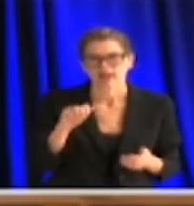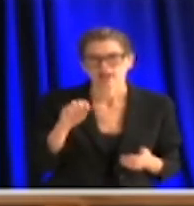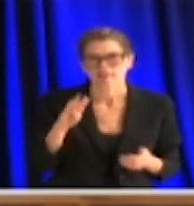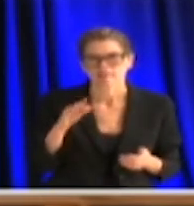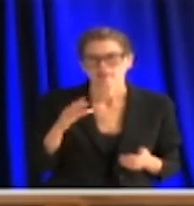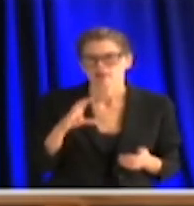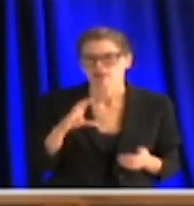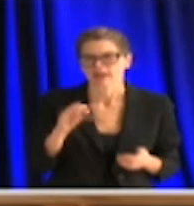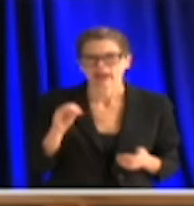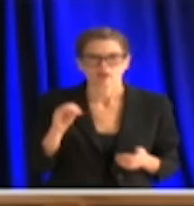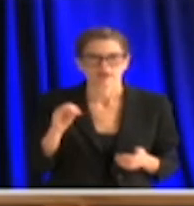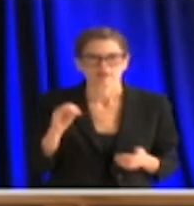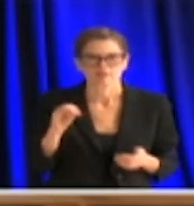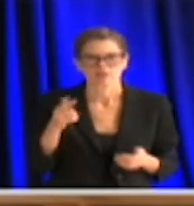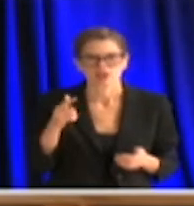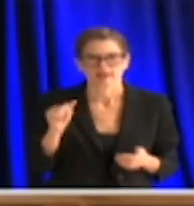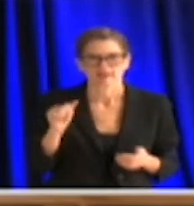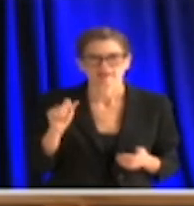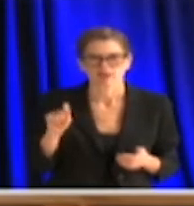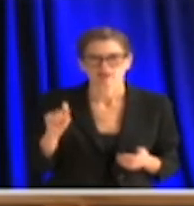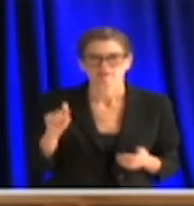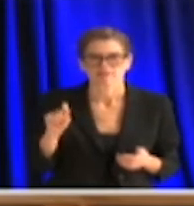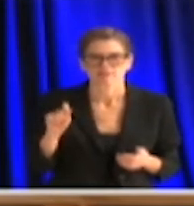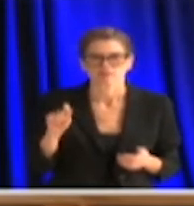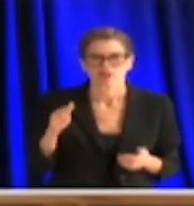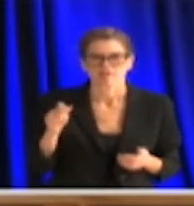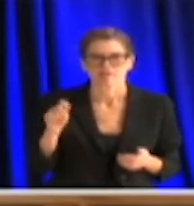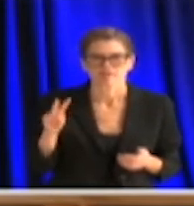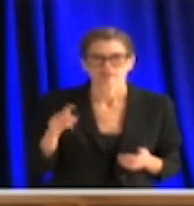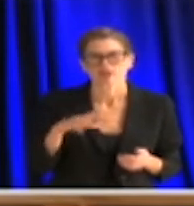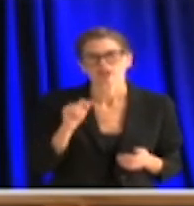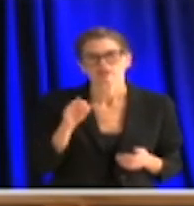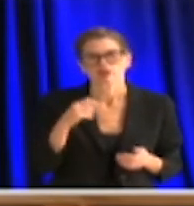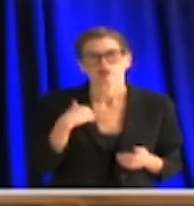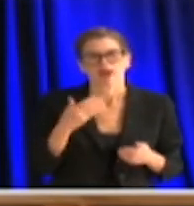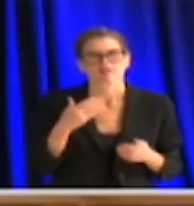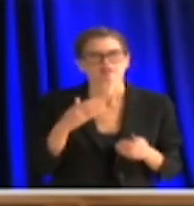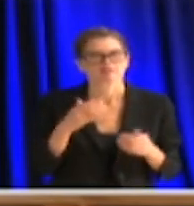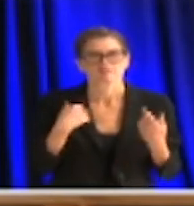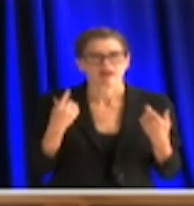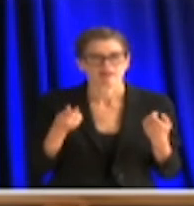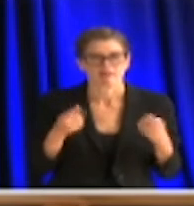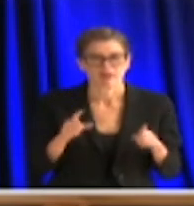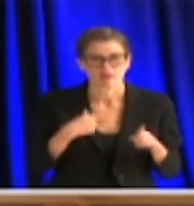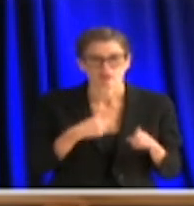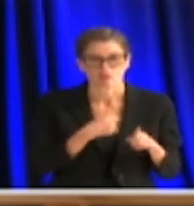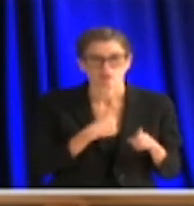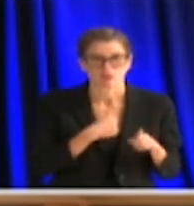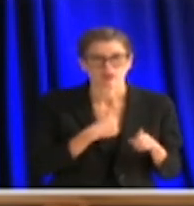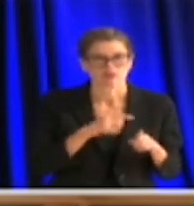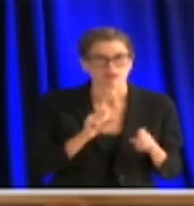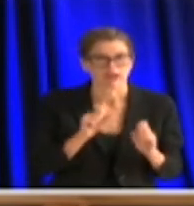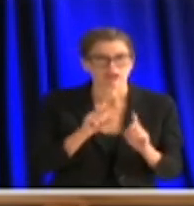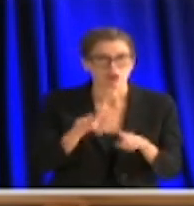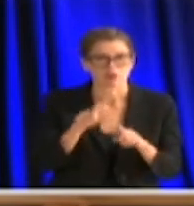district5@dekalbcountyga.gov. If you are hosting a virtual event that you would like for us to attend, please feel free to contact us. I invite you to